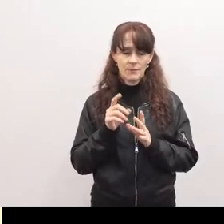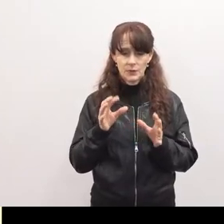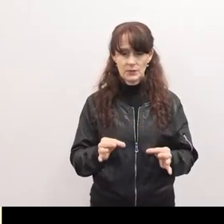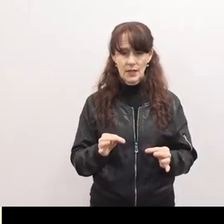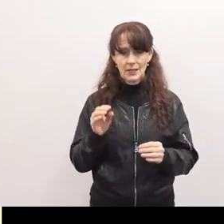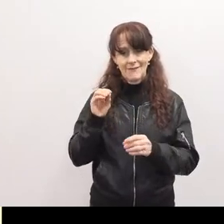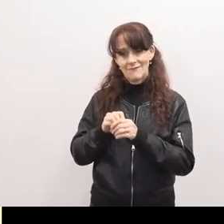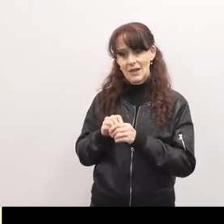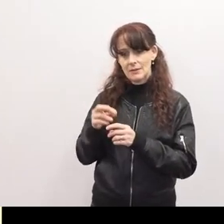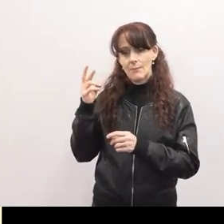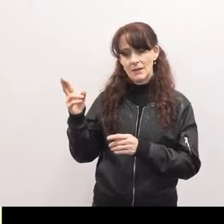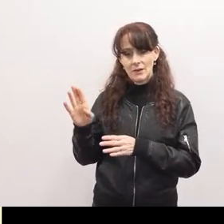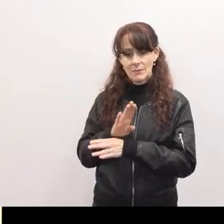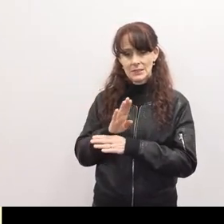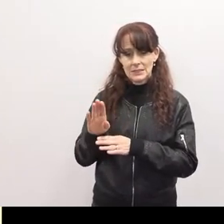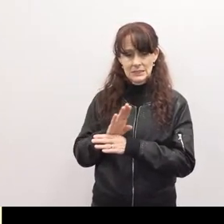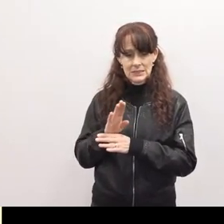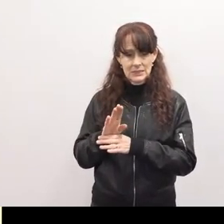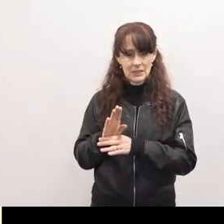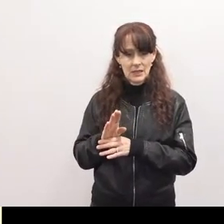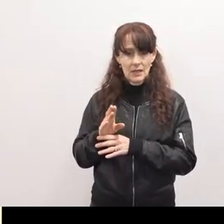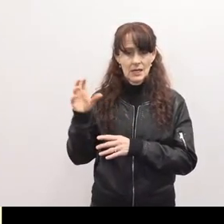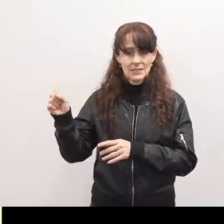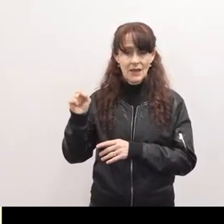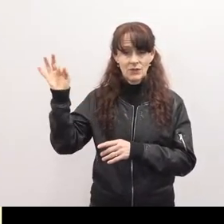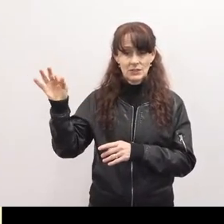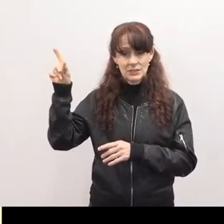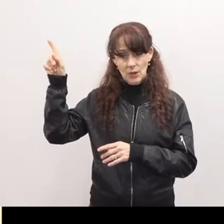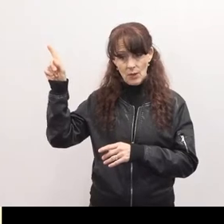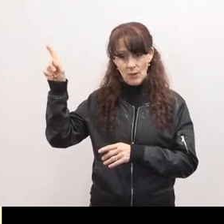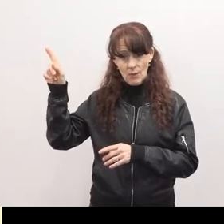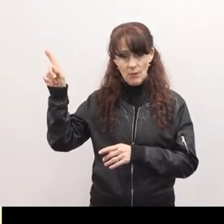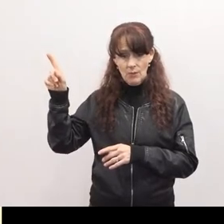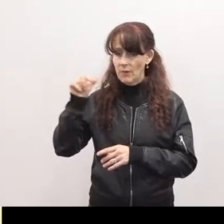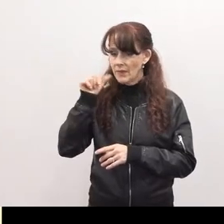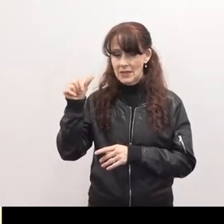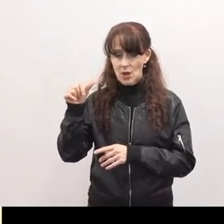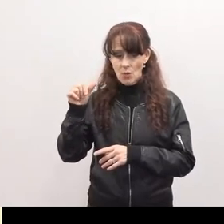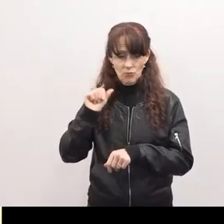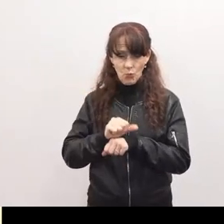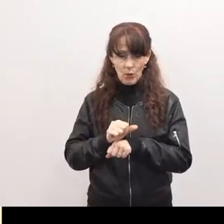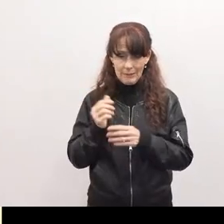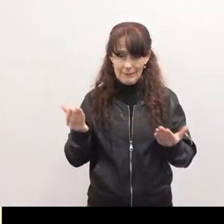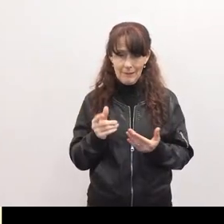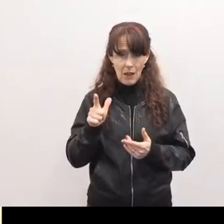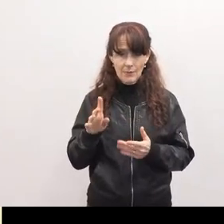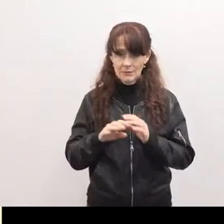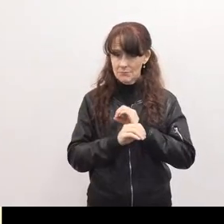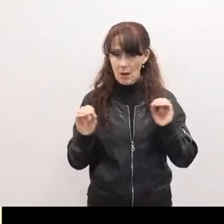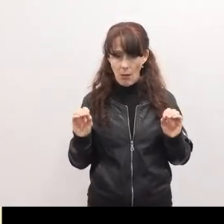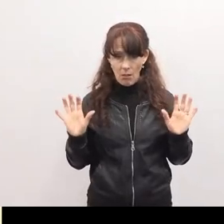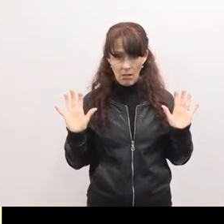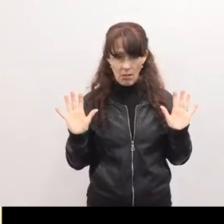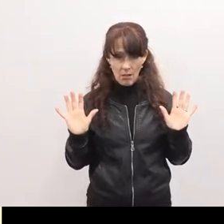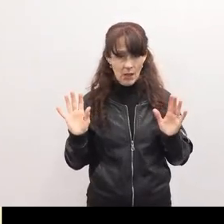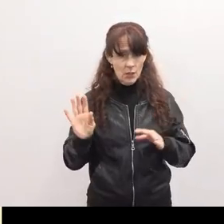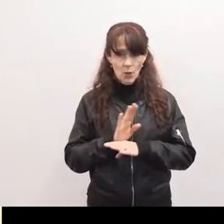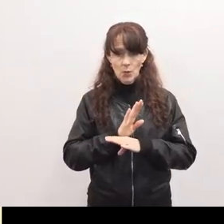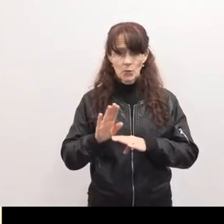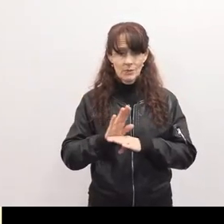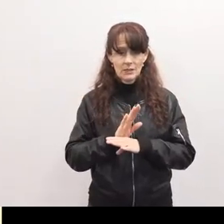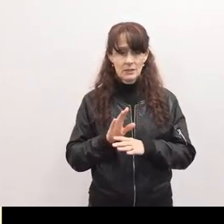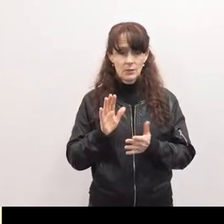to invest in your best friend's business and they're up in San Francisco and they don't do business in Long Beach at all and don't do business